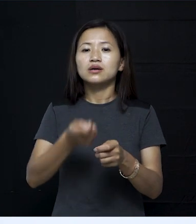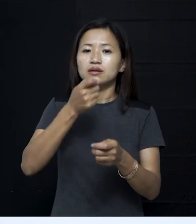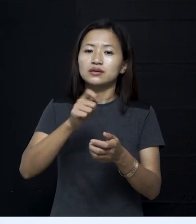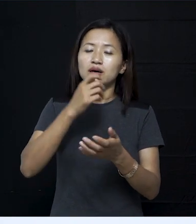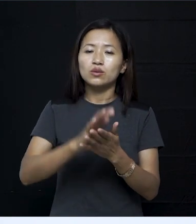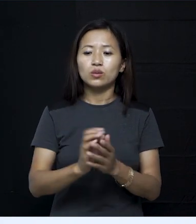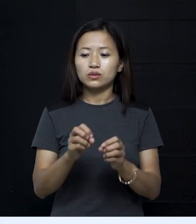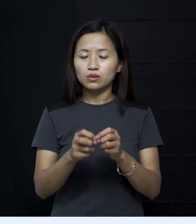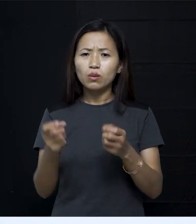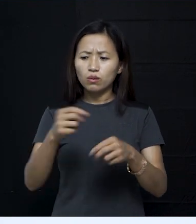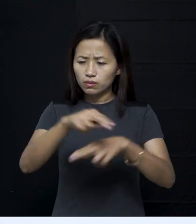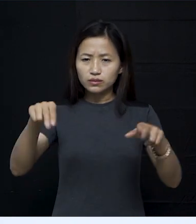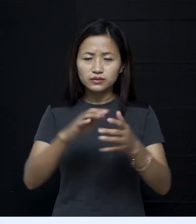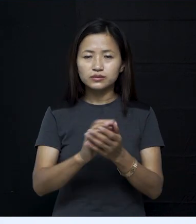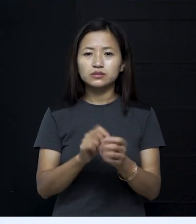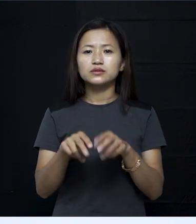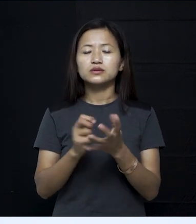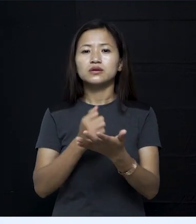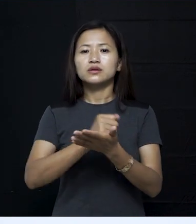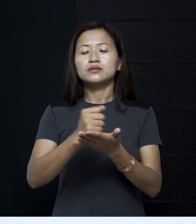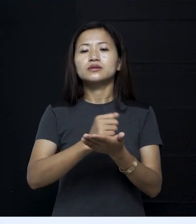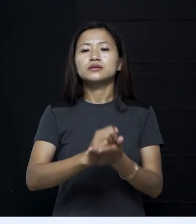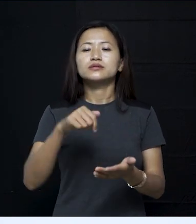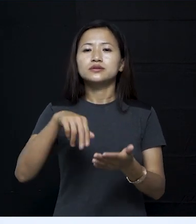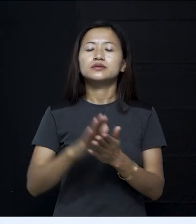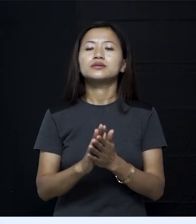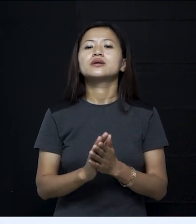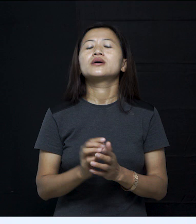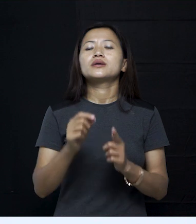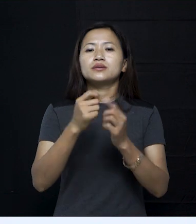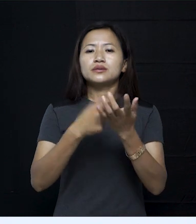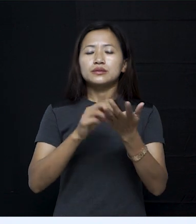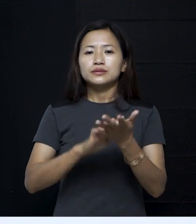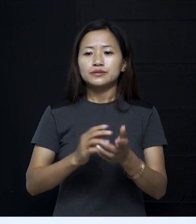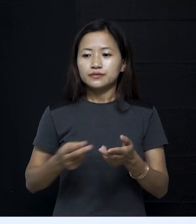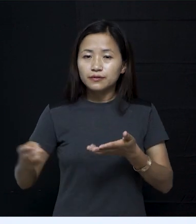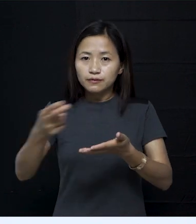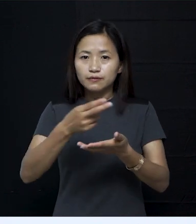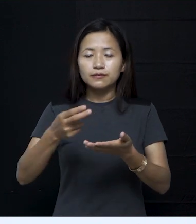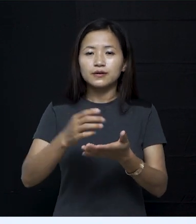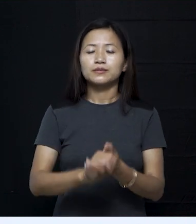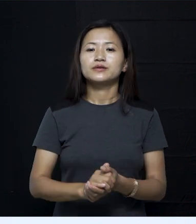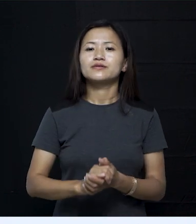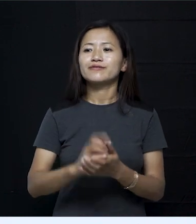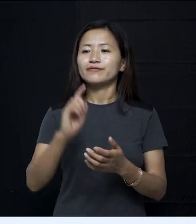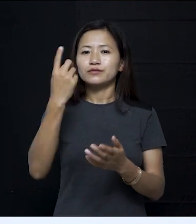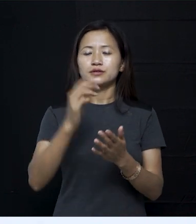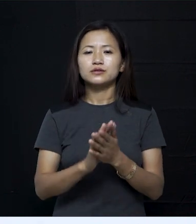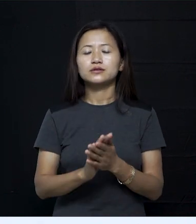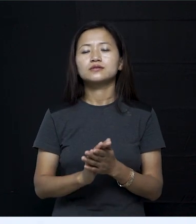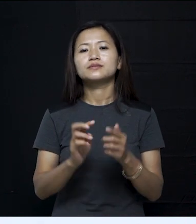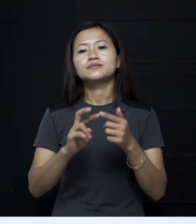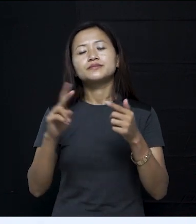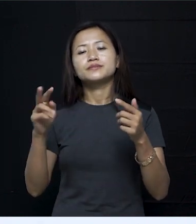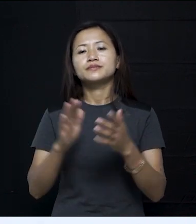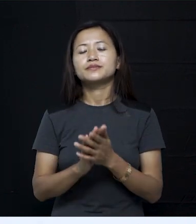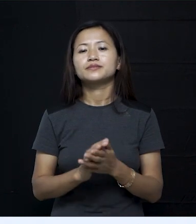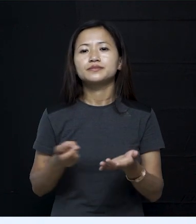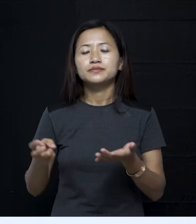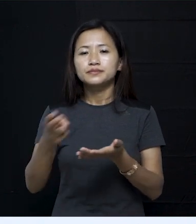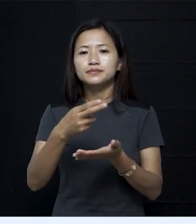So as I've said, names are different, but it means the same thing, but questions may come in different forms, so be aware of that,